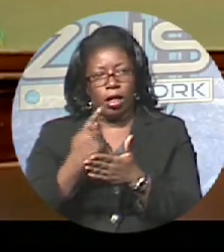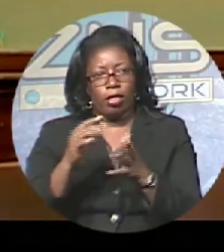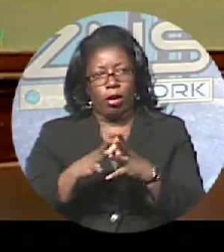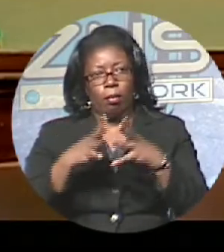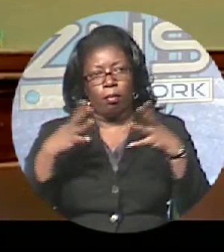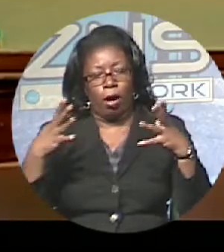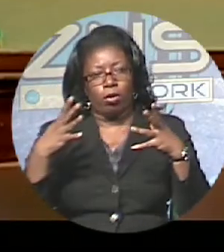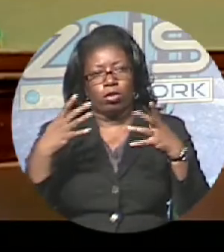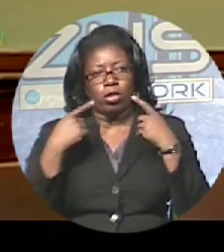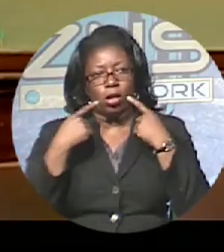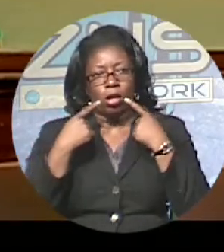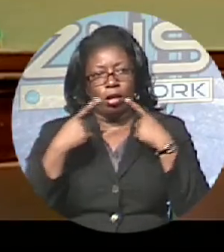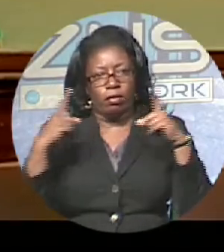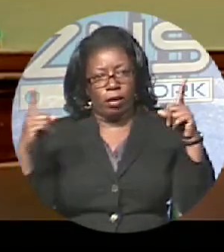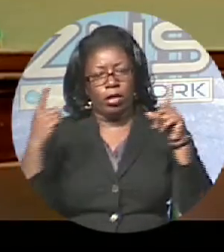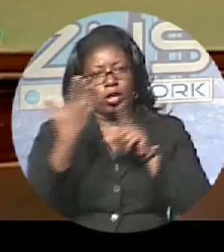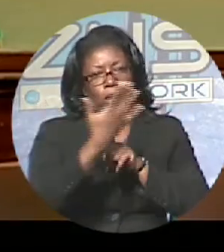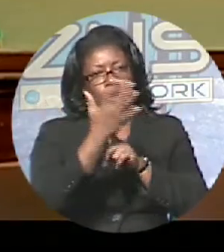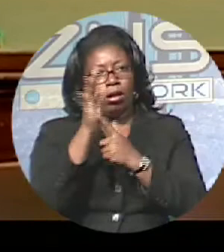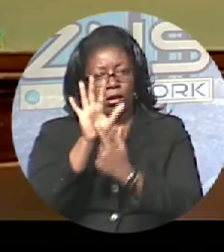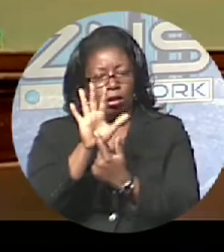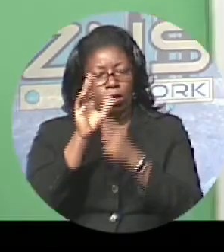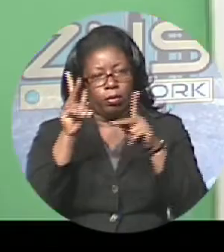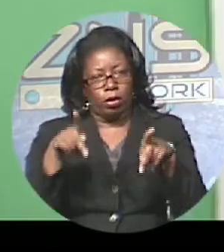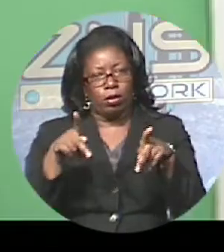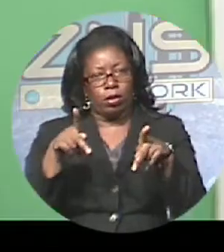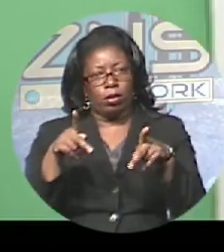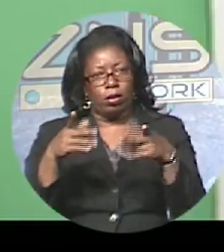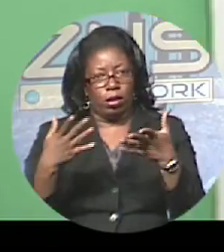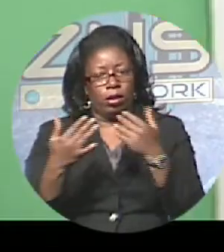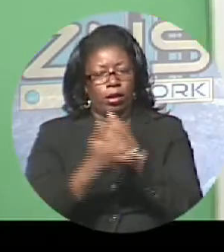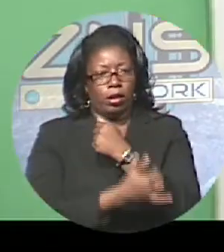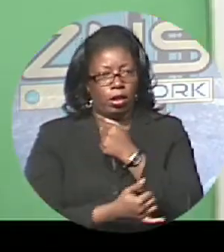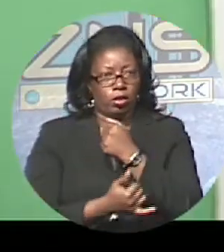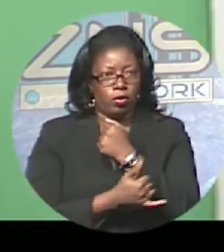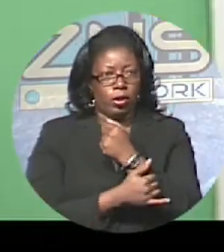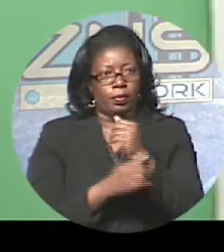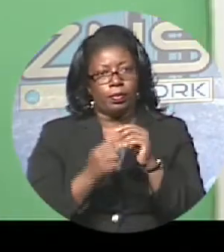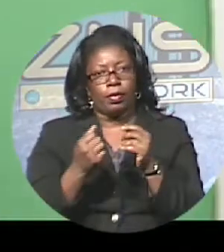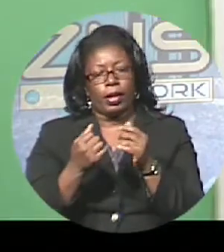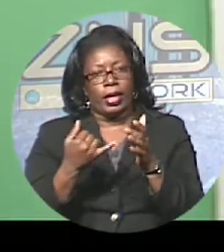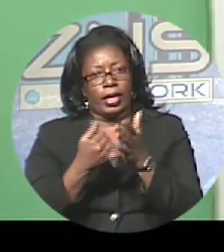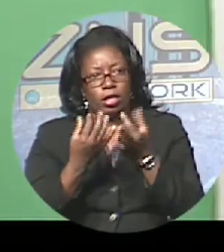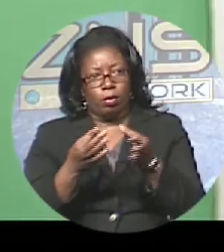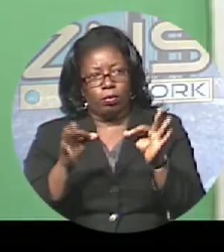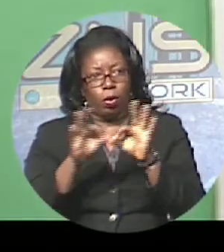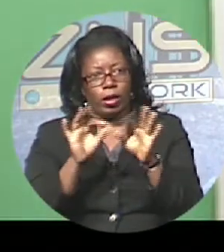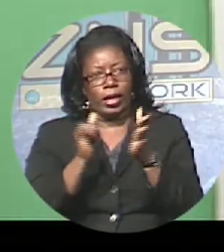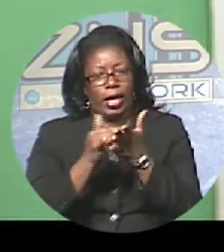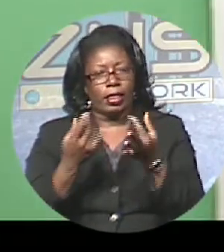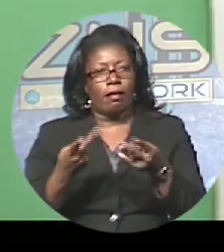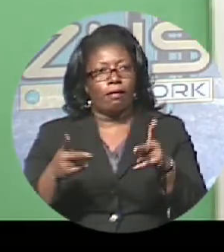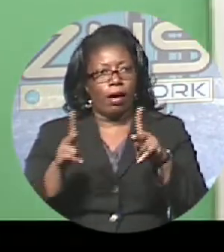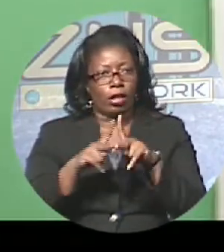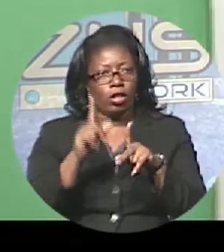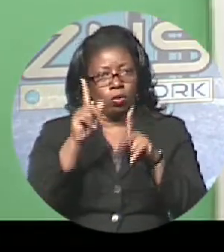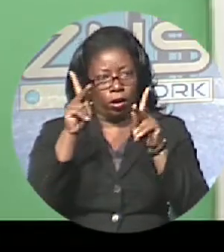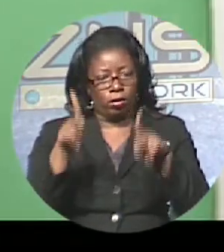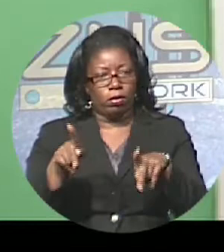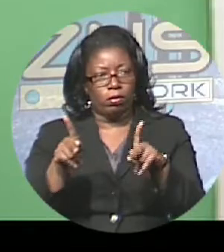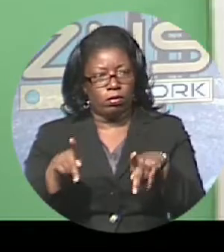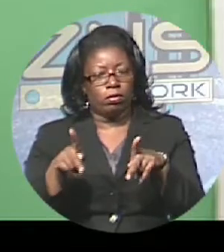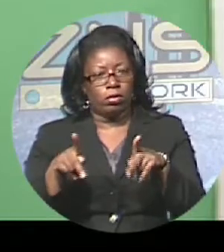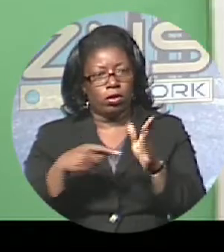most popular personality in this country. It is important, Mr. Speaker, that the values that this one man